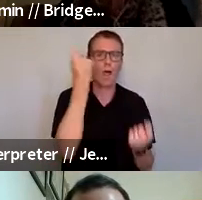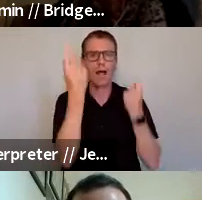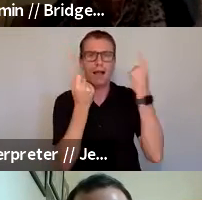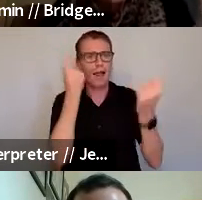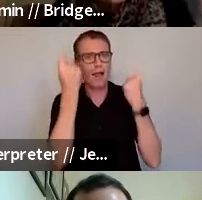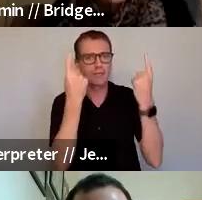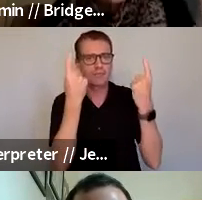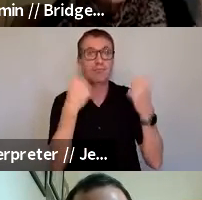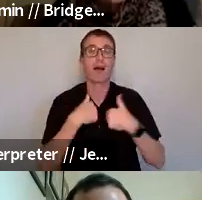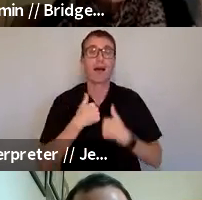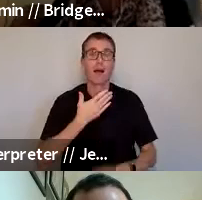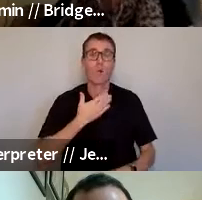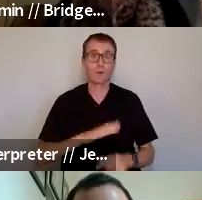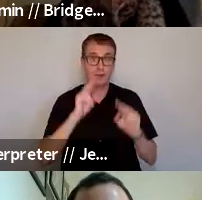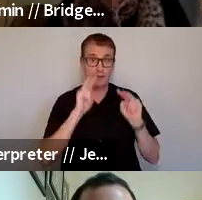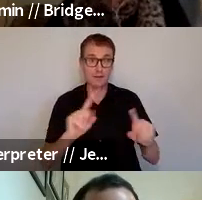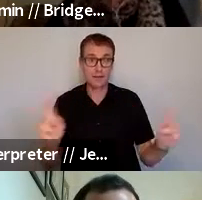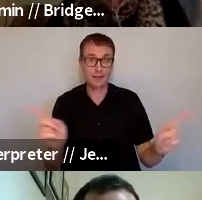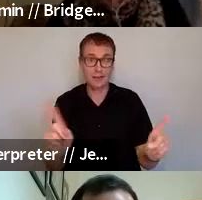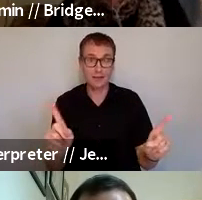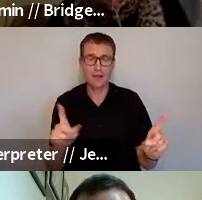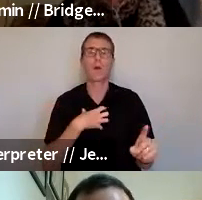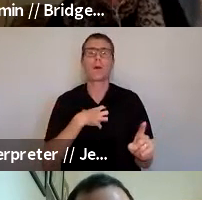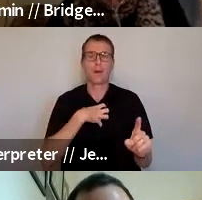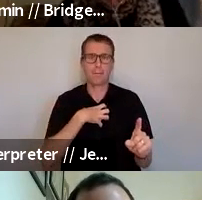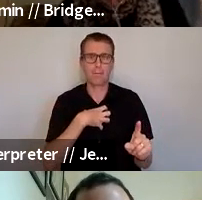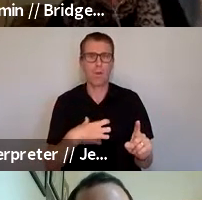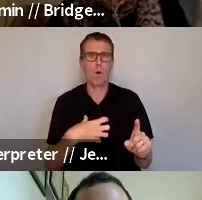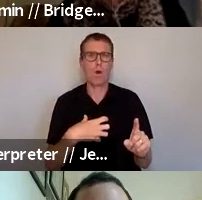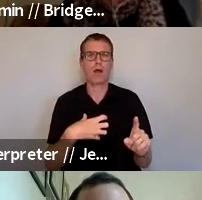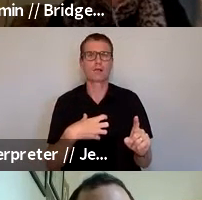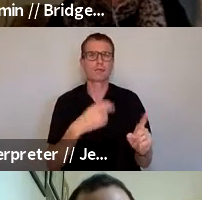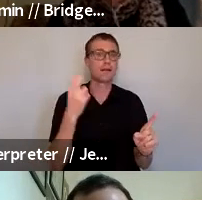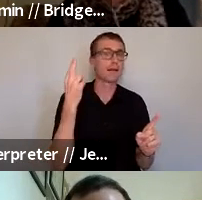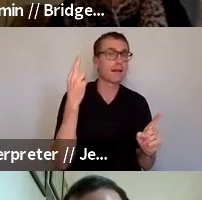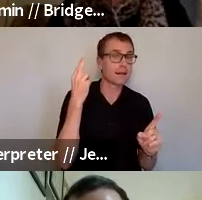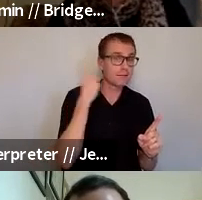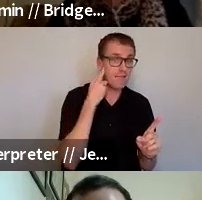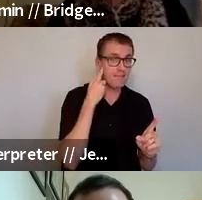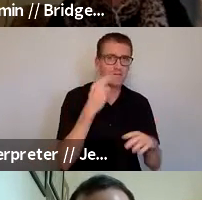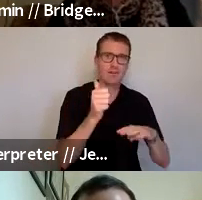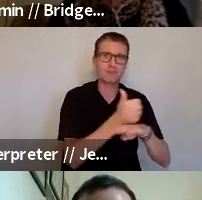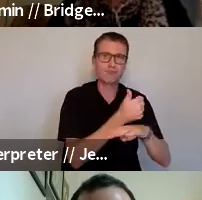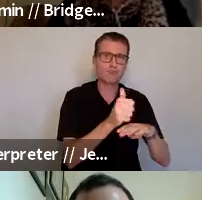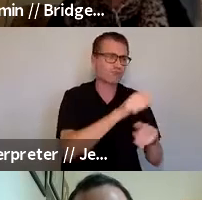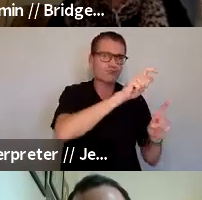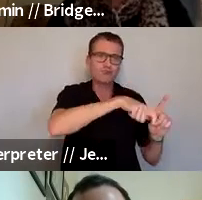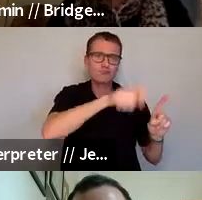to see more collaboration between deaf and disabled artists in mainstream arts